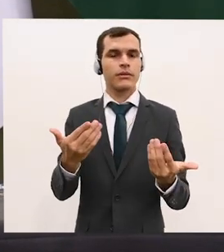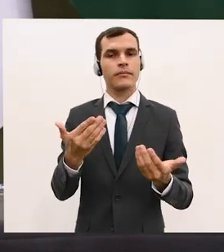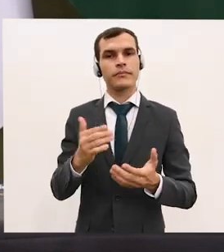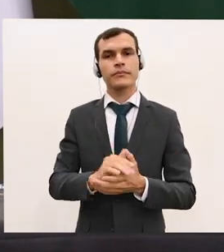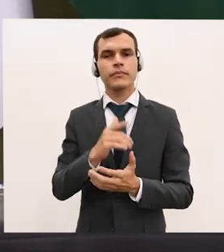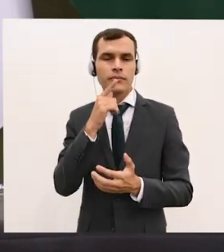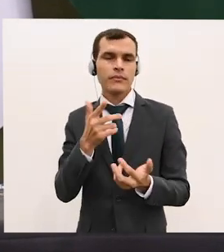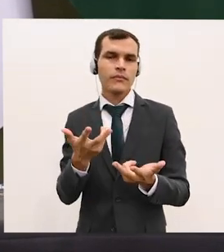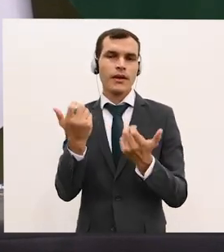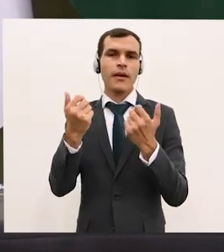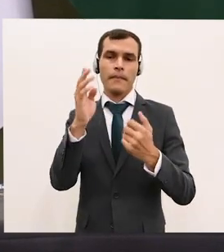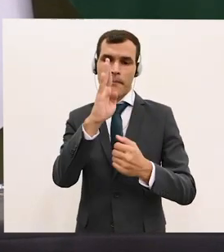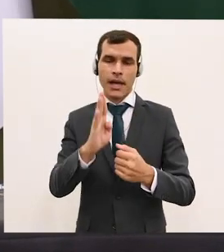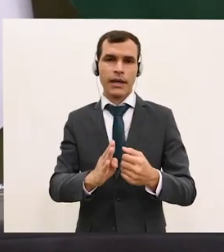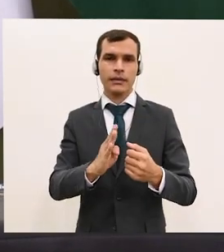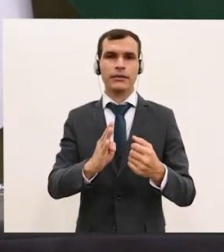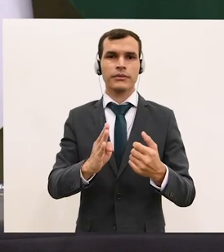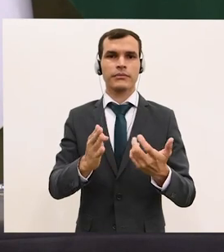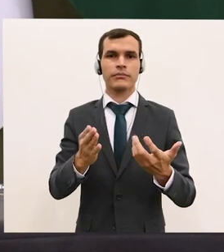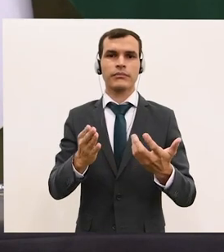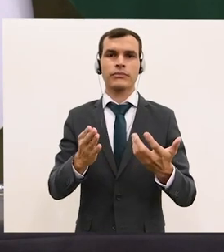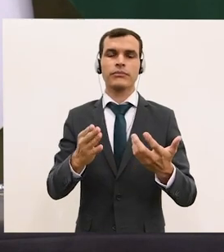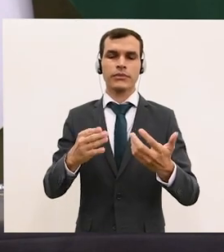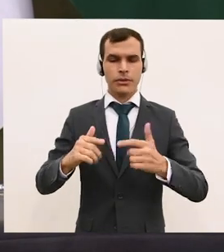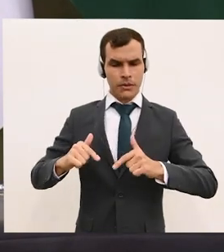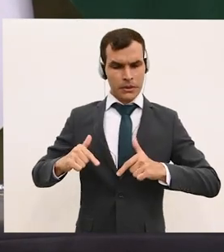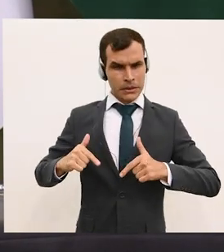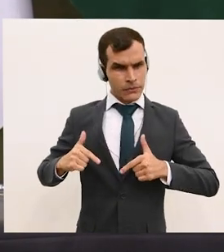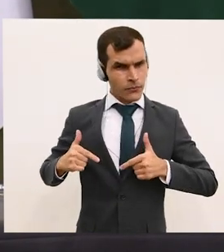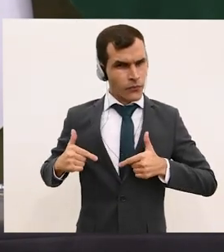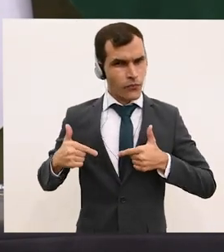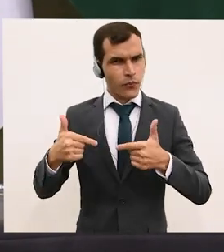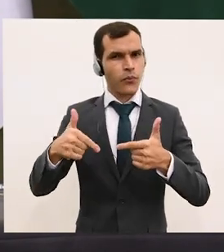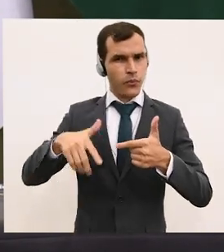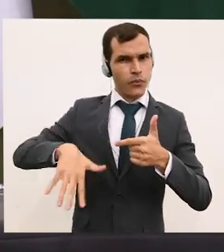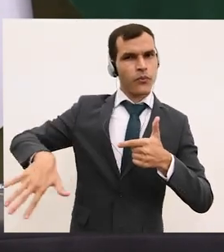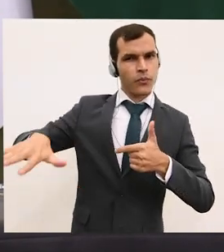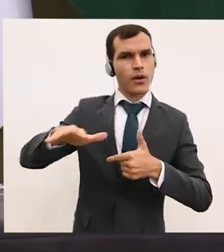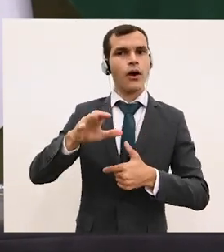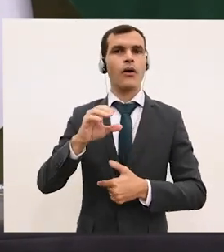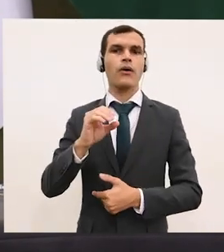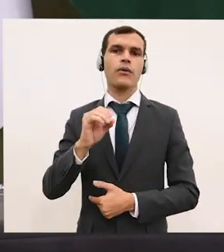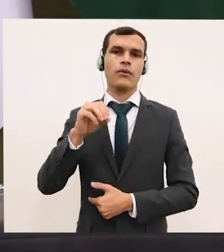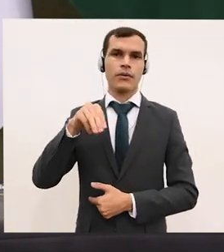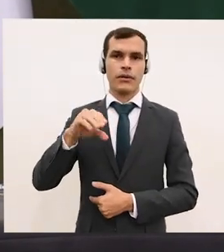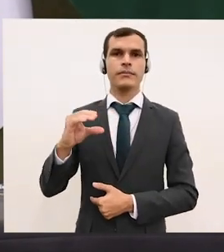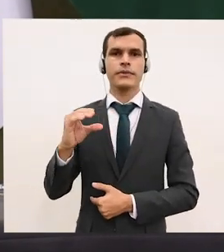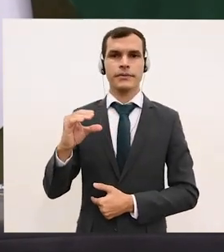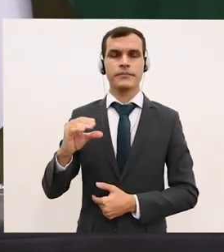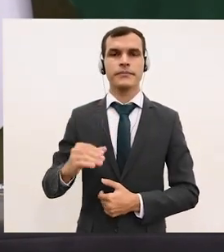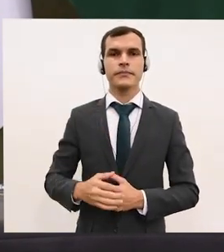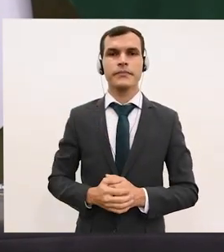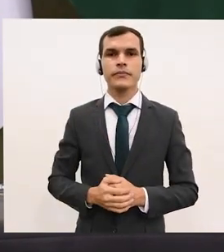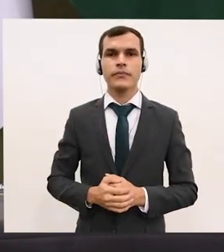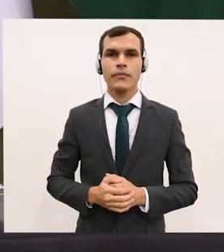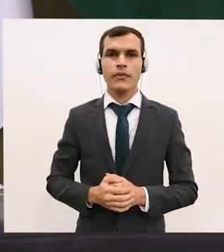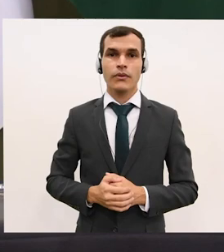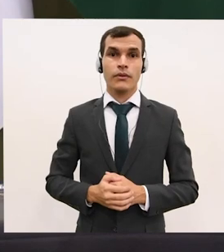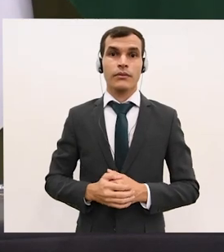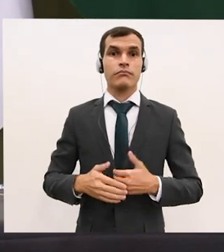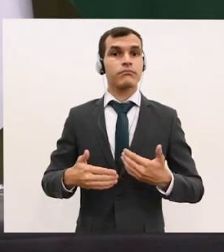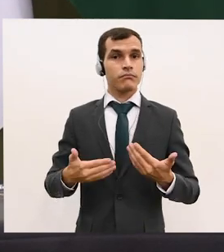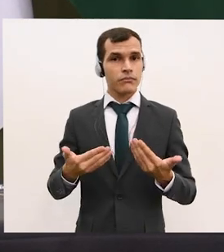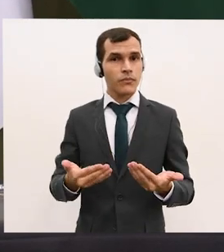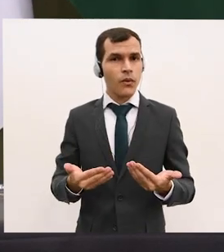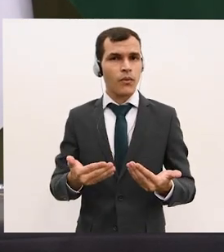active. So if we are going to do well in the upcoming ministerial,